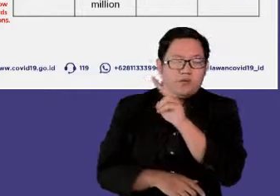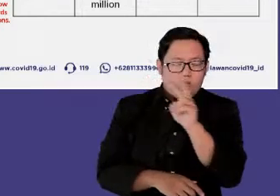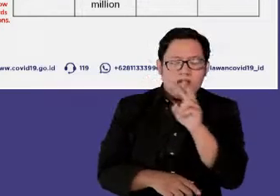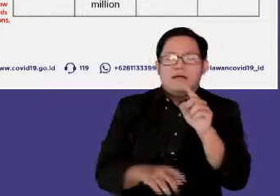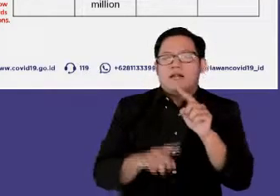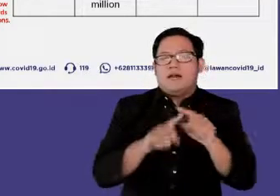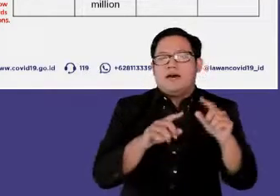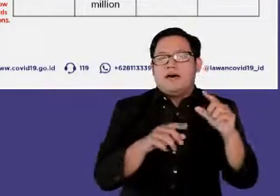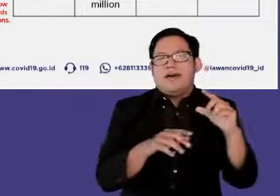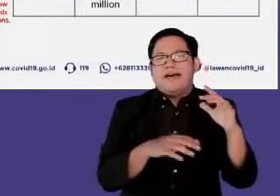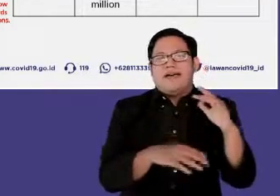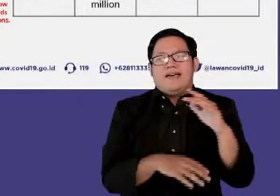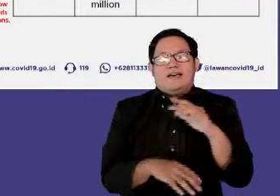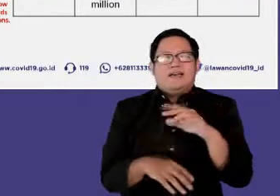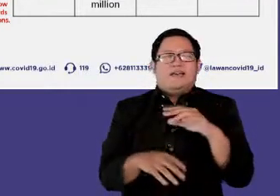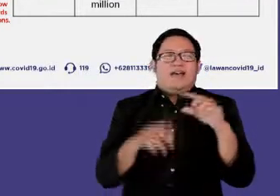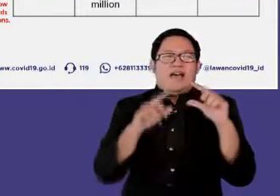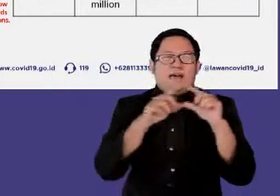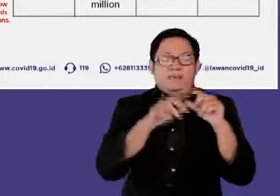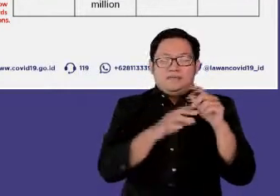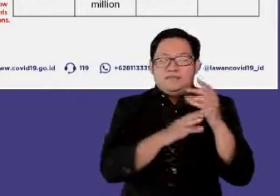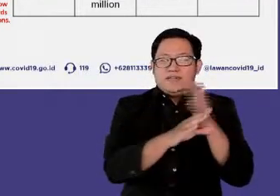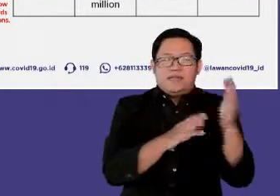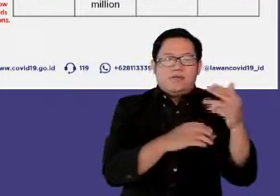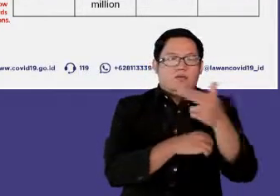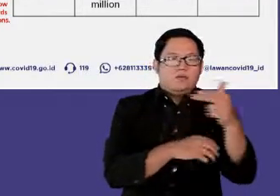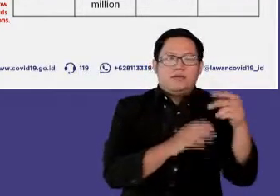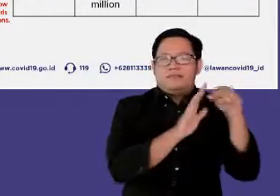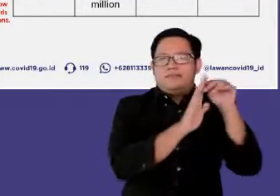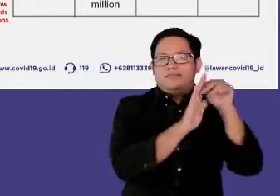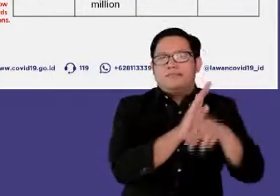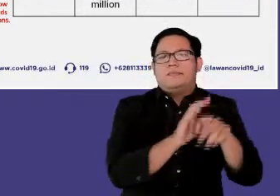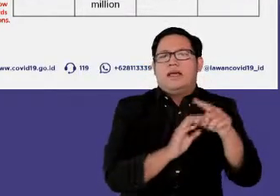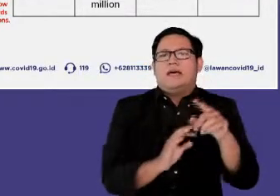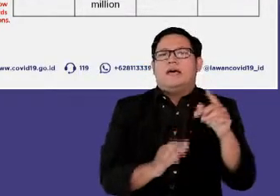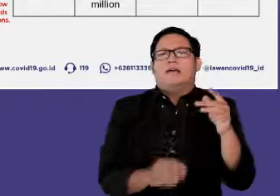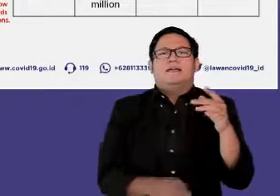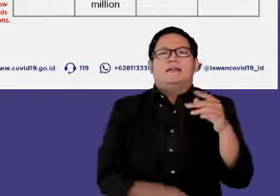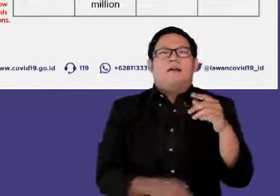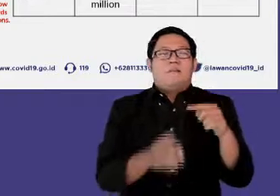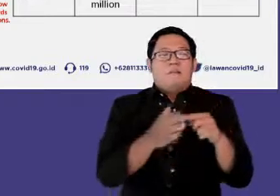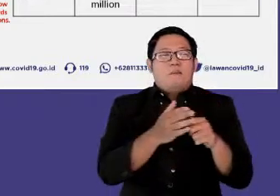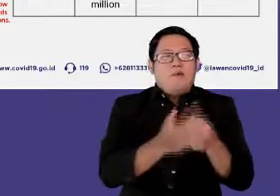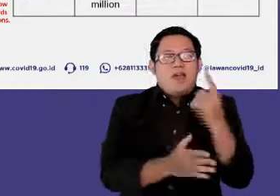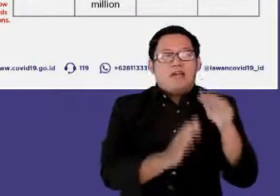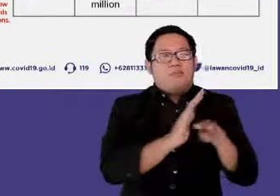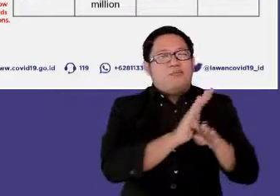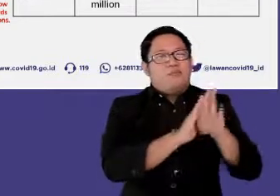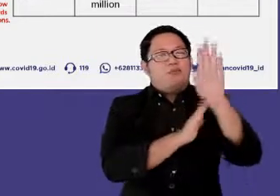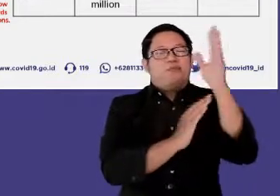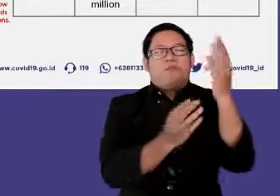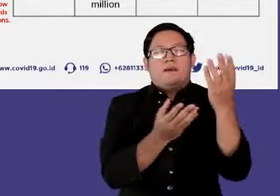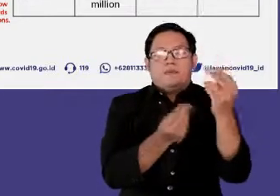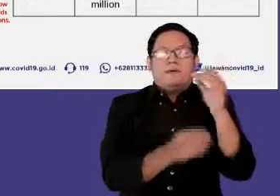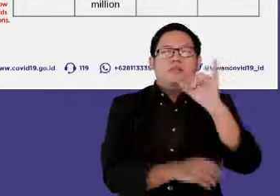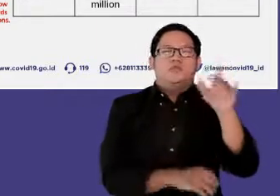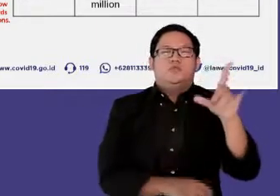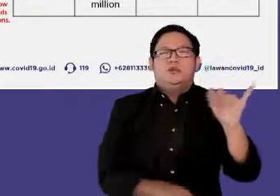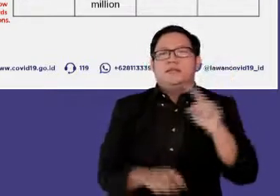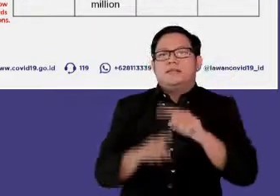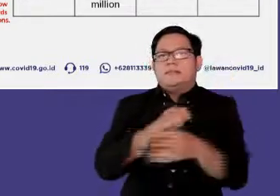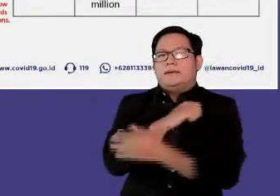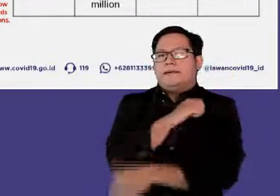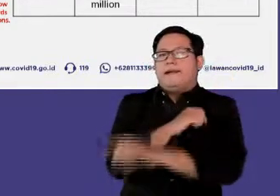cases. Later, when Indonesia reached its second peak in July, other countries and the world did